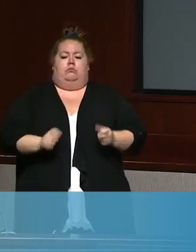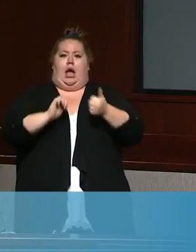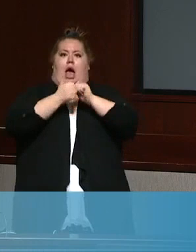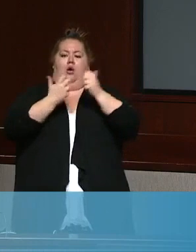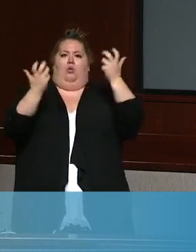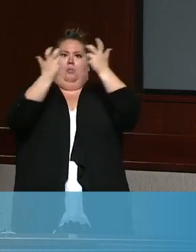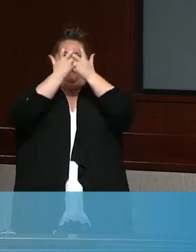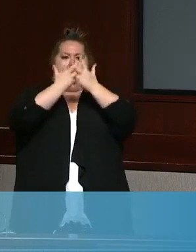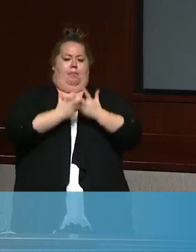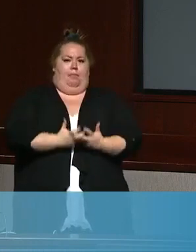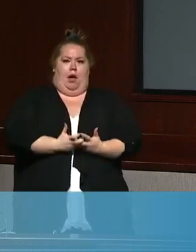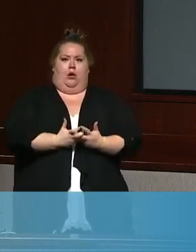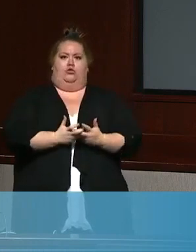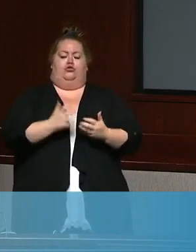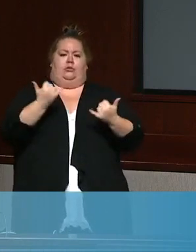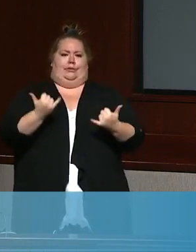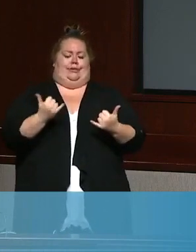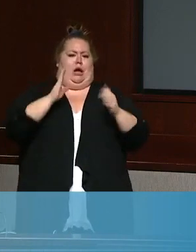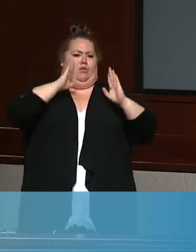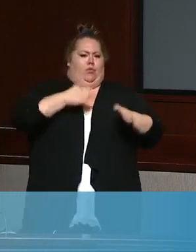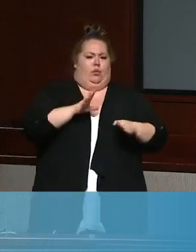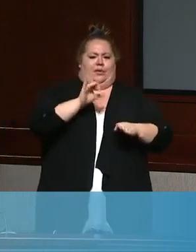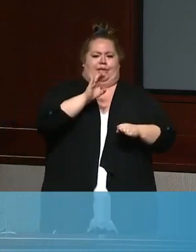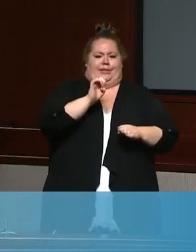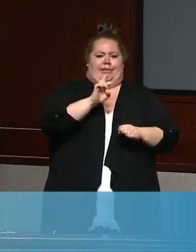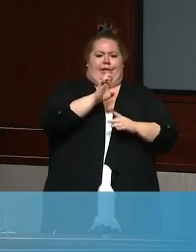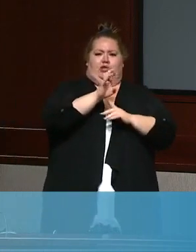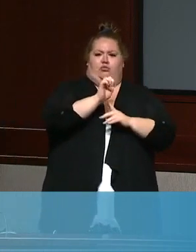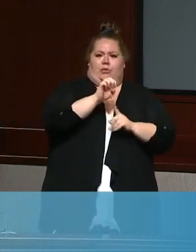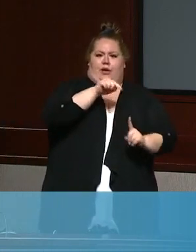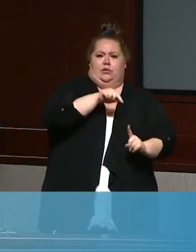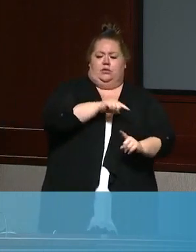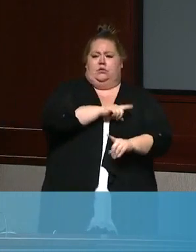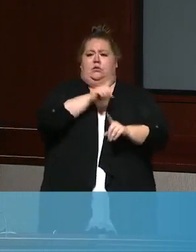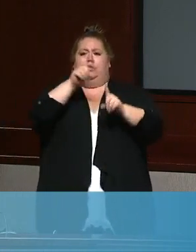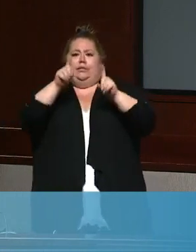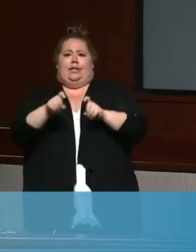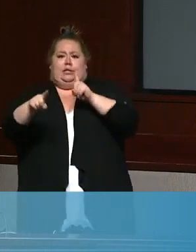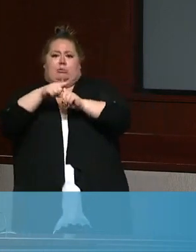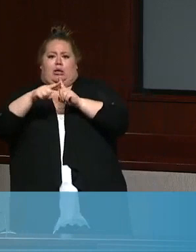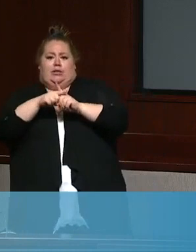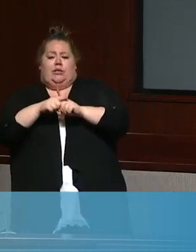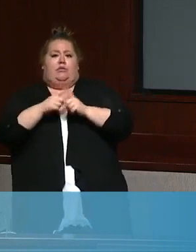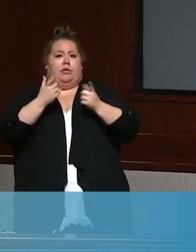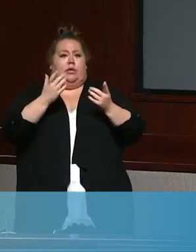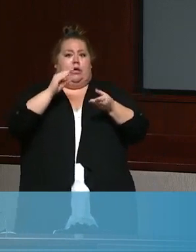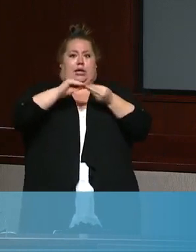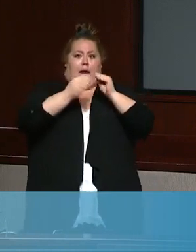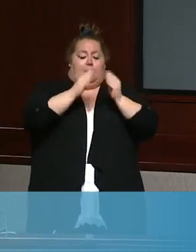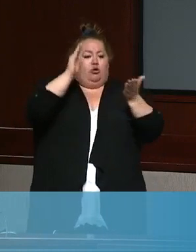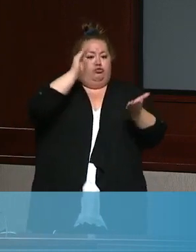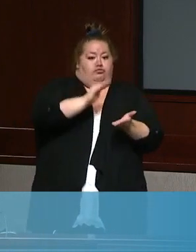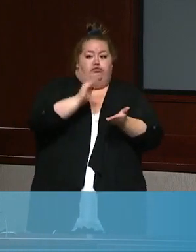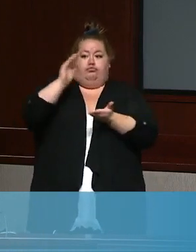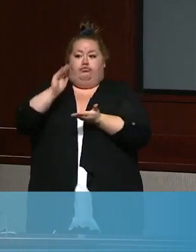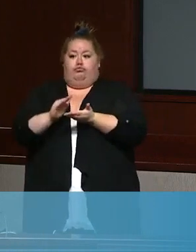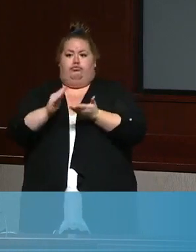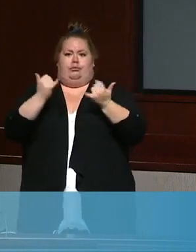rates and our testing positivity rate, which those numbers are going down, but he's throwing in this